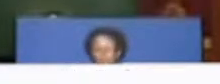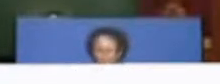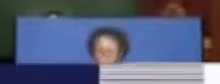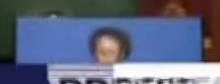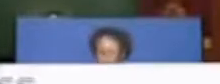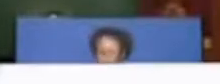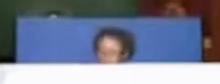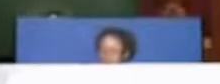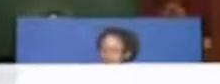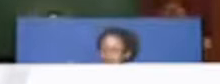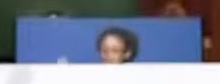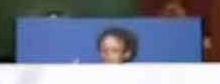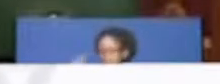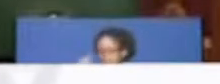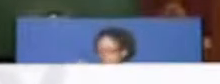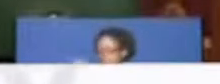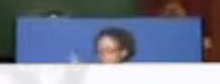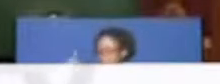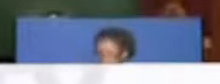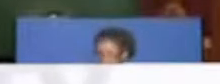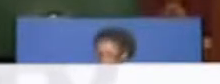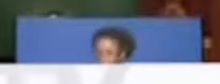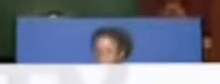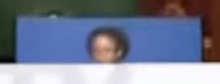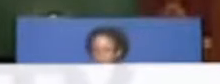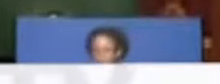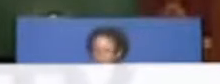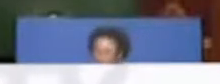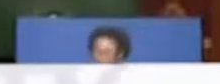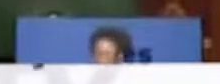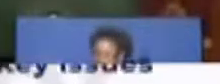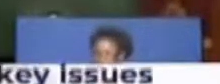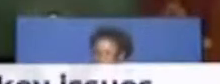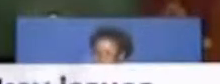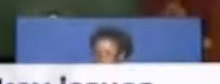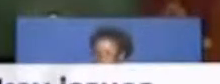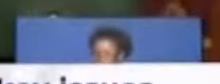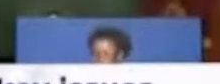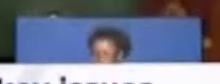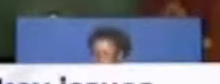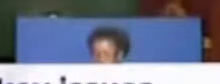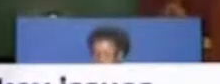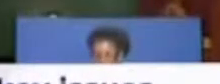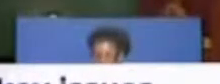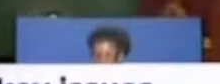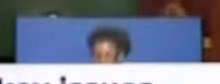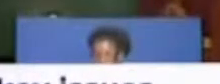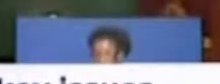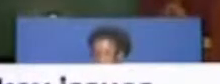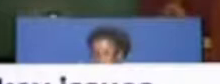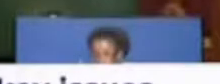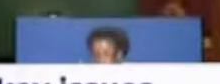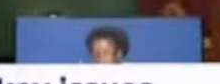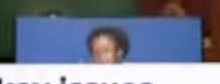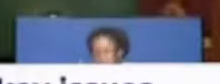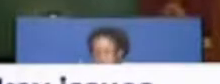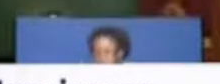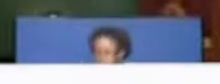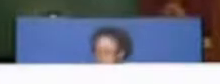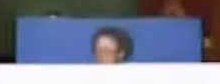GDP. During the second quarter of 2021, real GDP recorded a